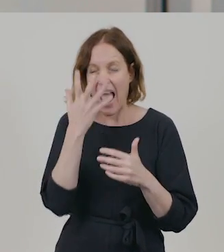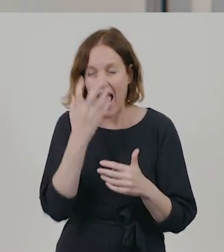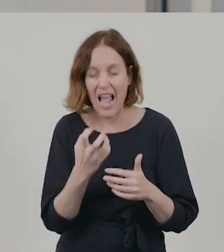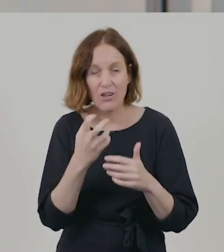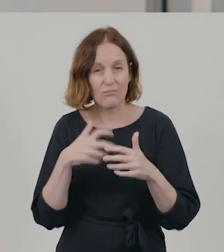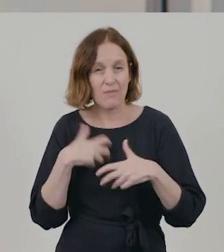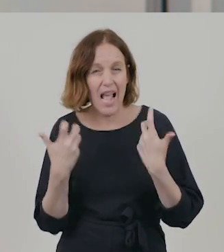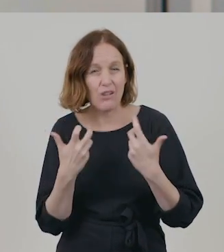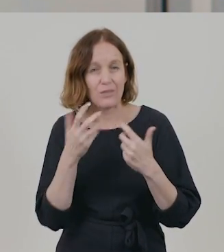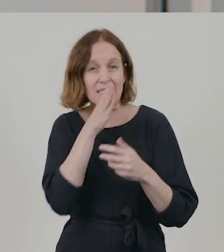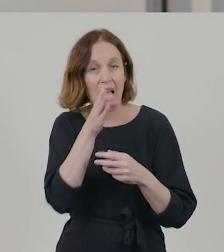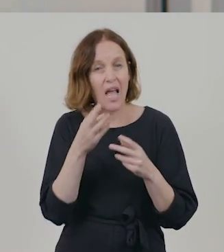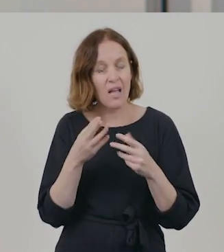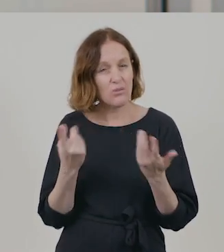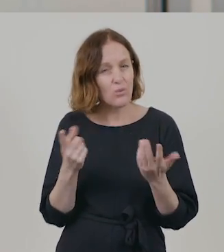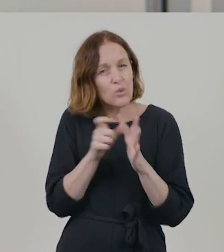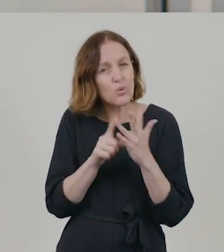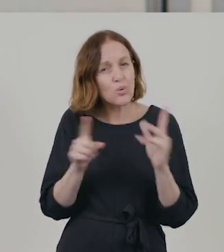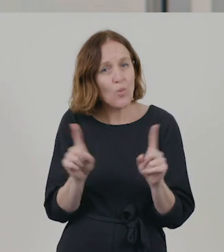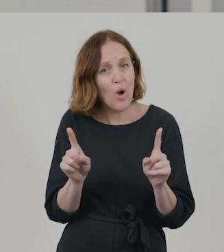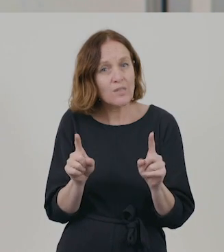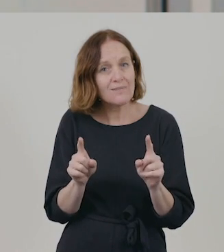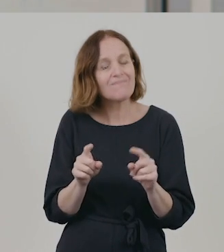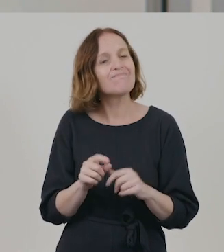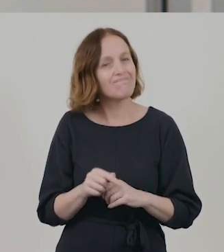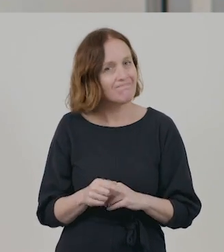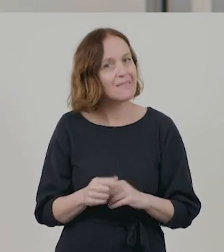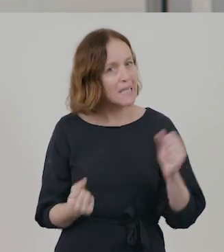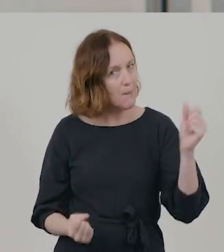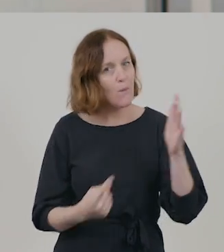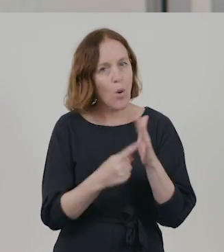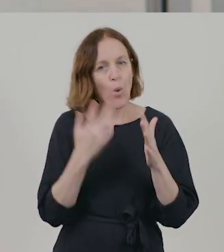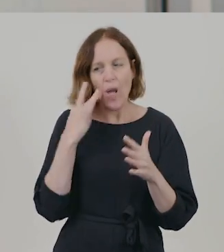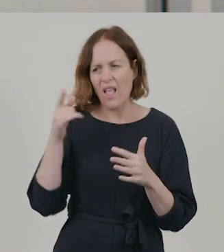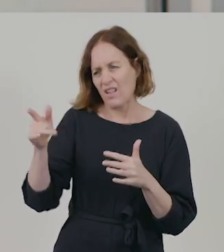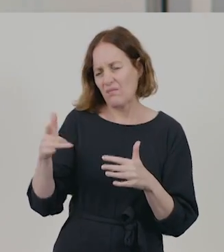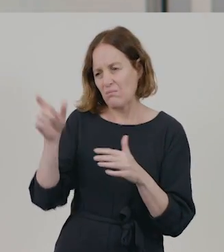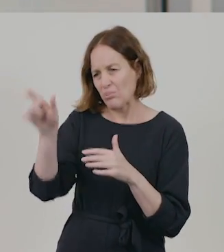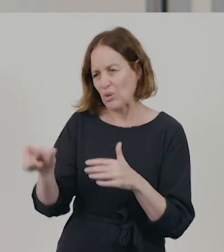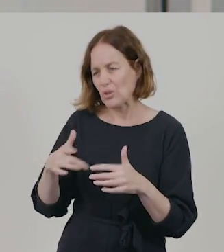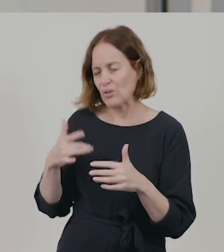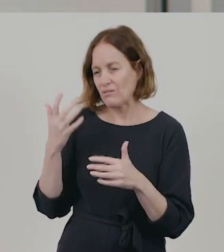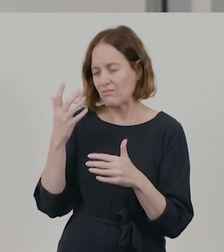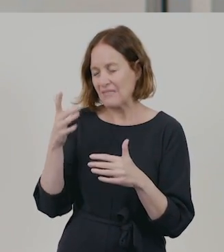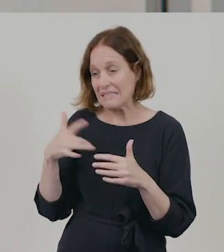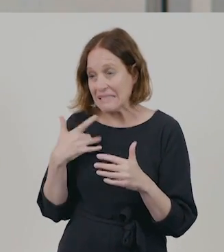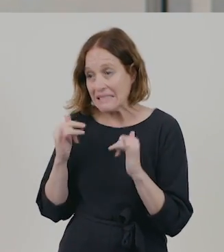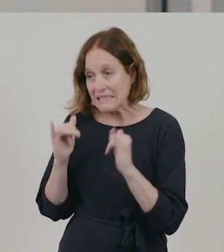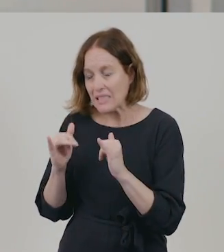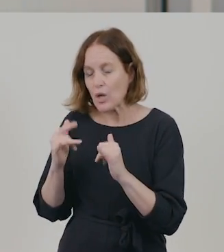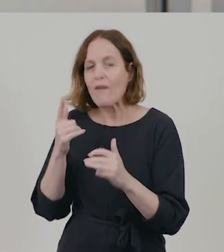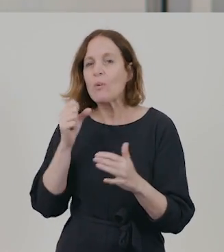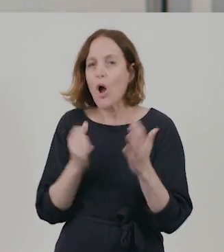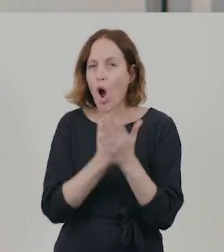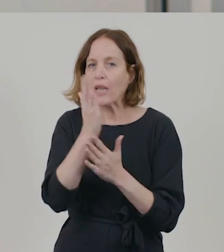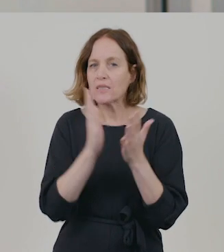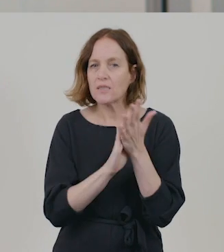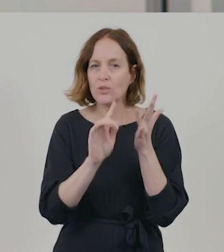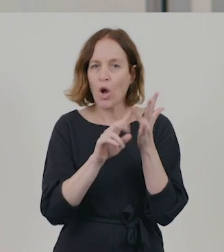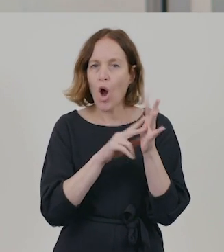bumped into my friend Sarah in the part that says my experience. You can see that